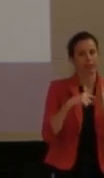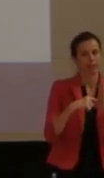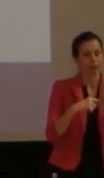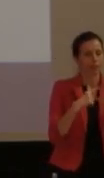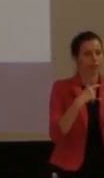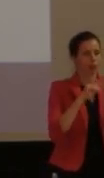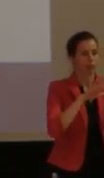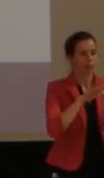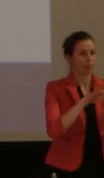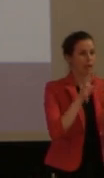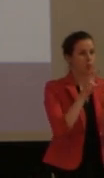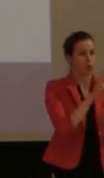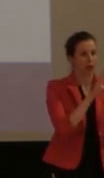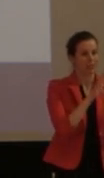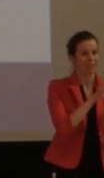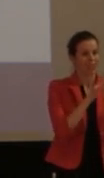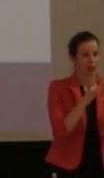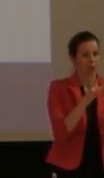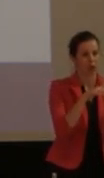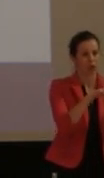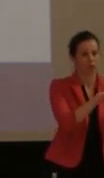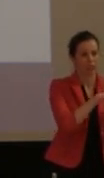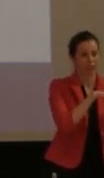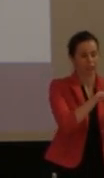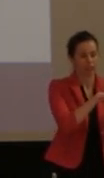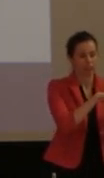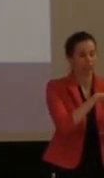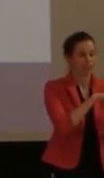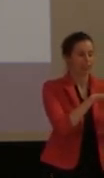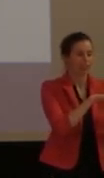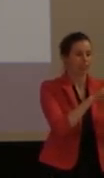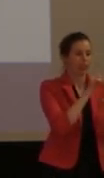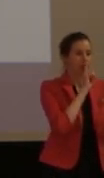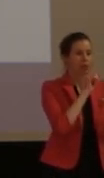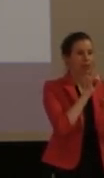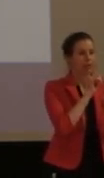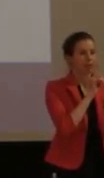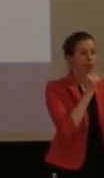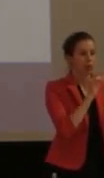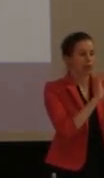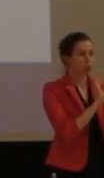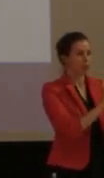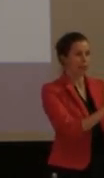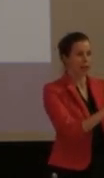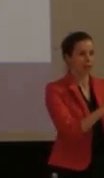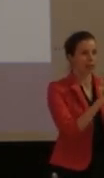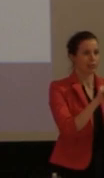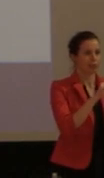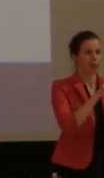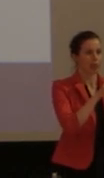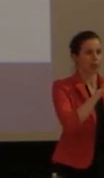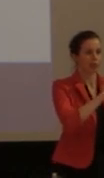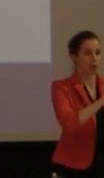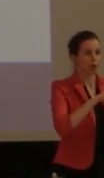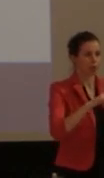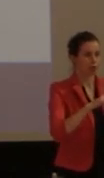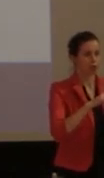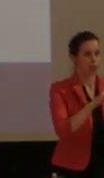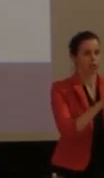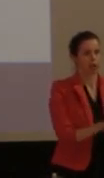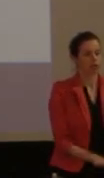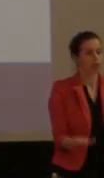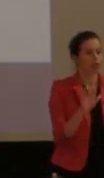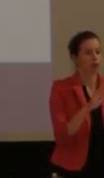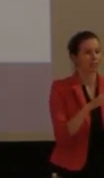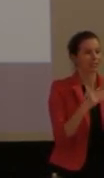network in Midwest region in the network, but just really connecting different partners across